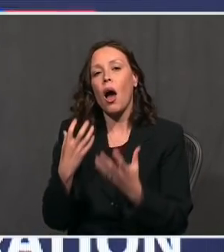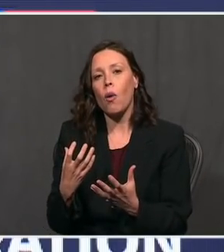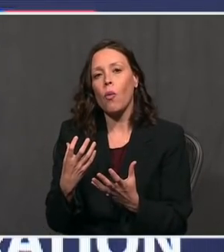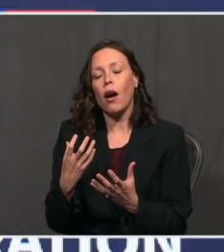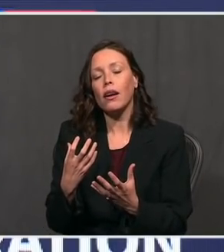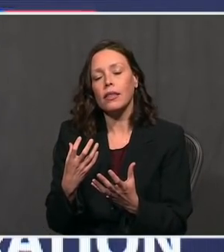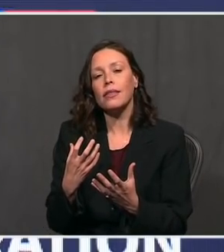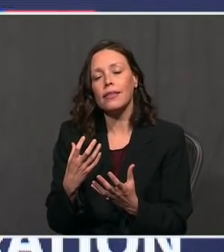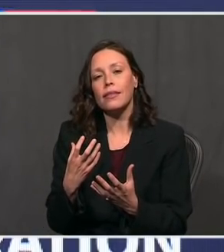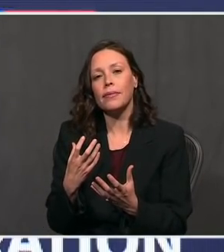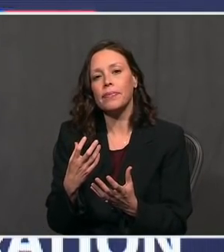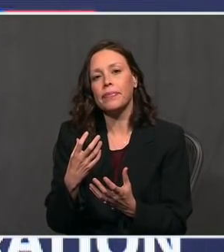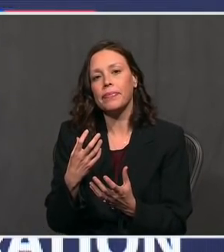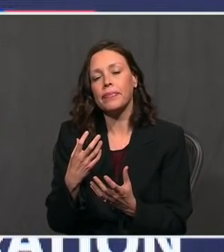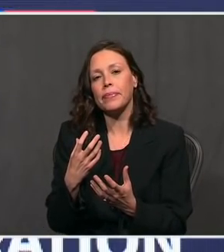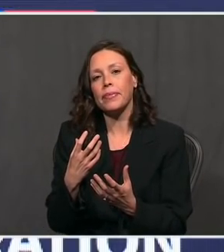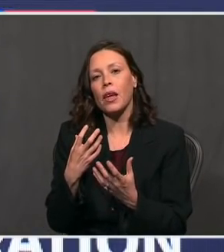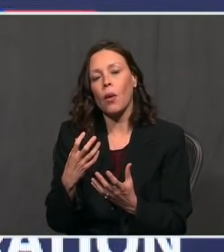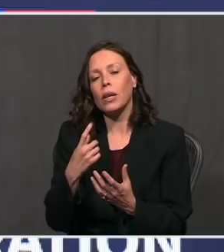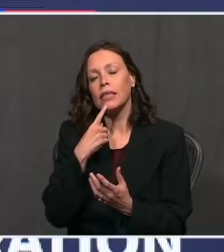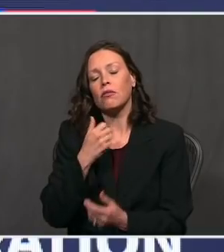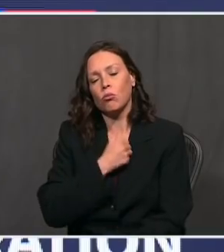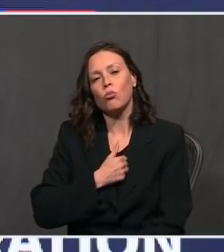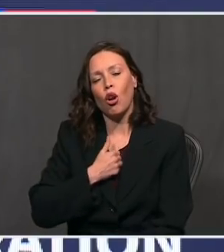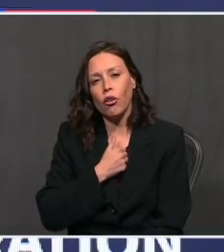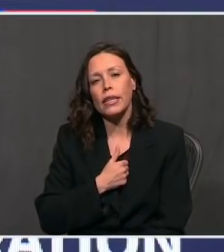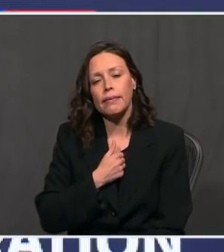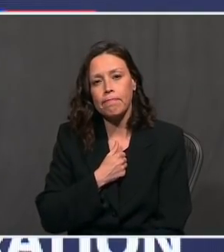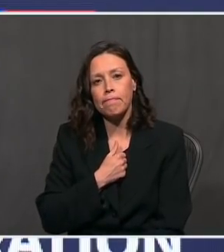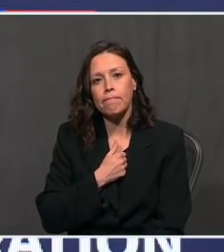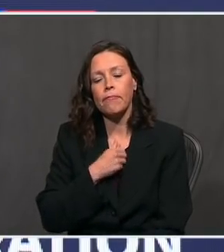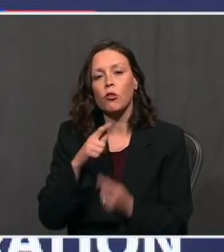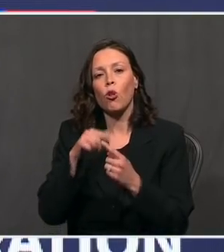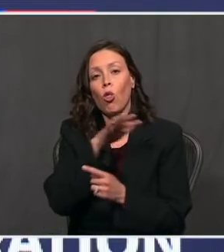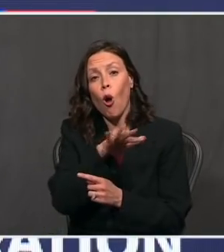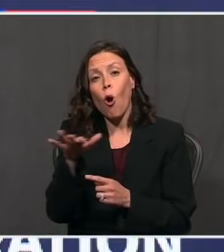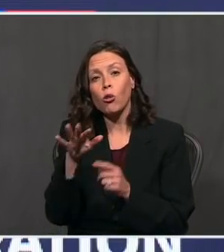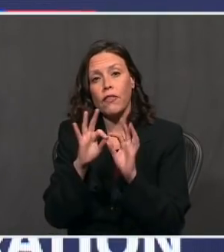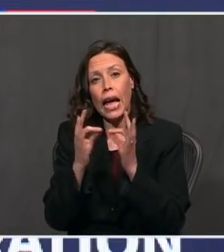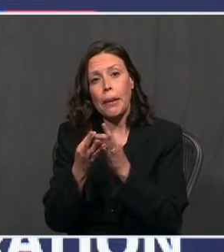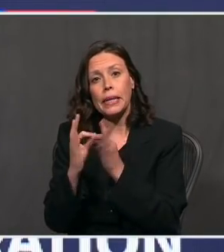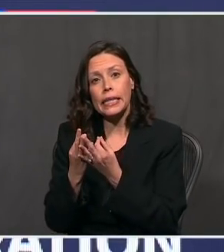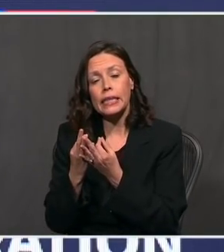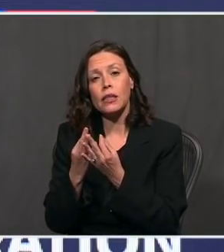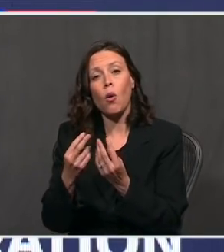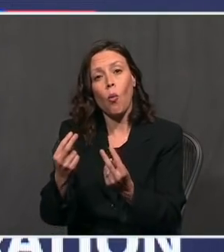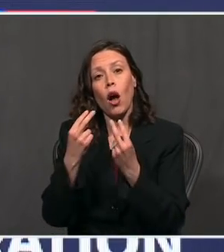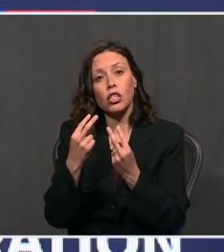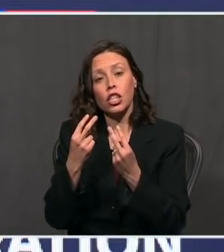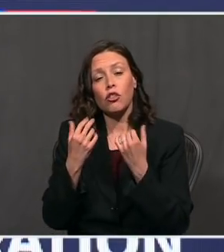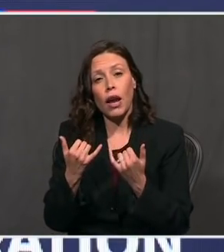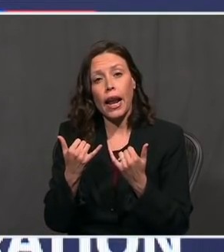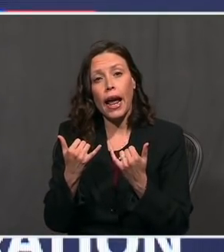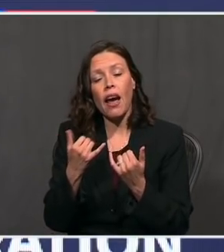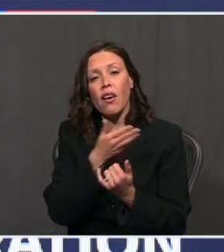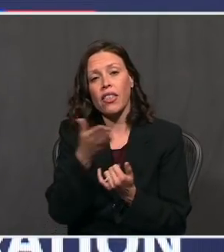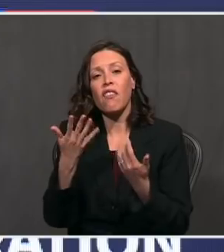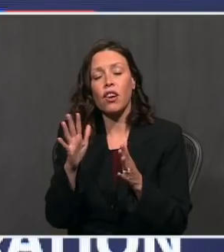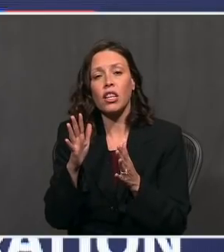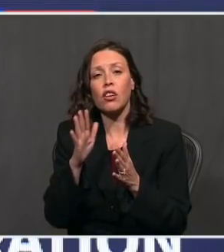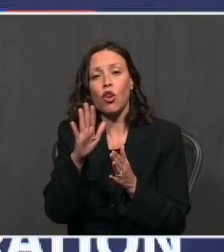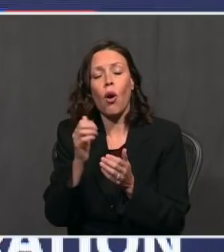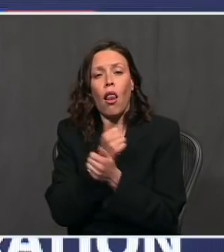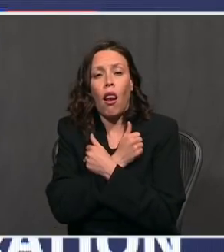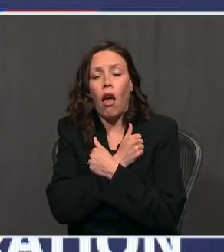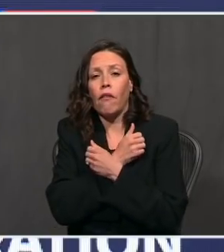extend my my sympathies to the families that may be looking on at this very hour, families that have lost loved